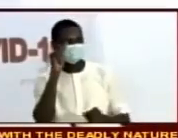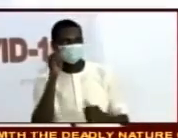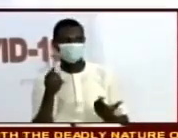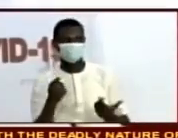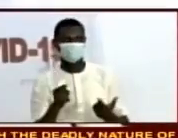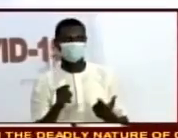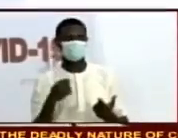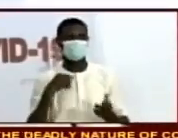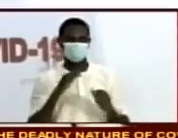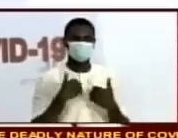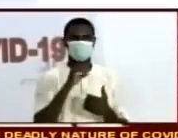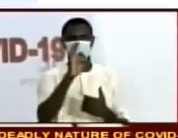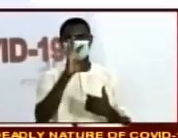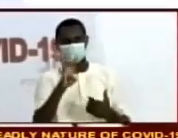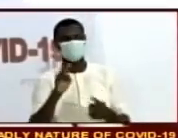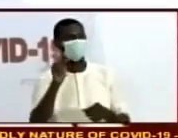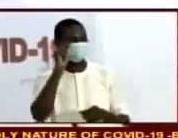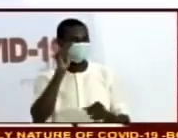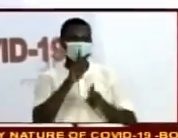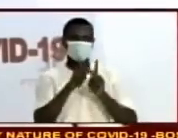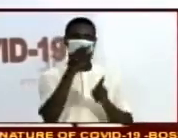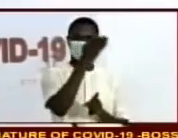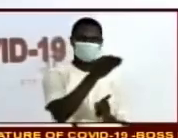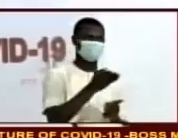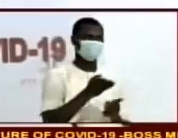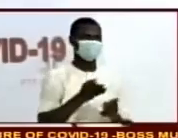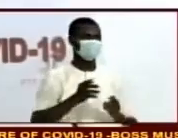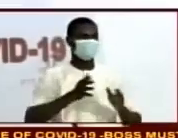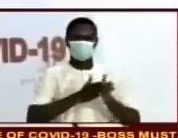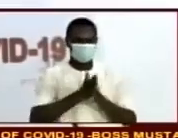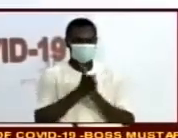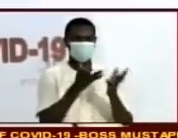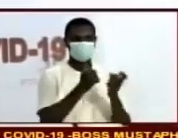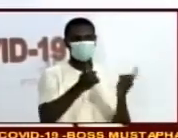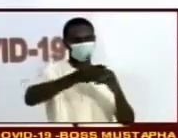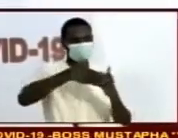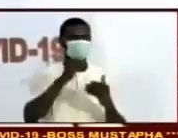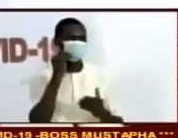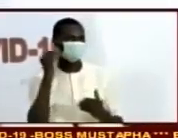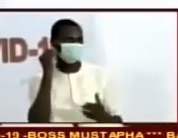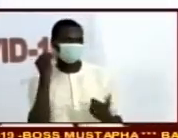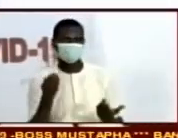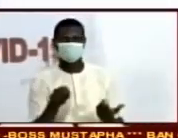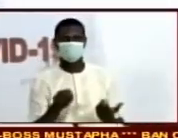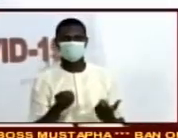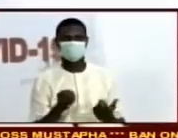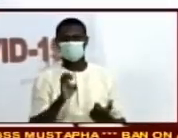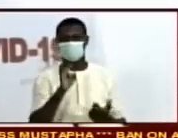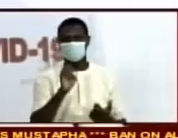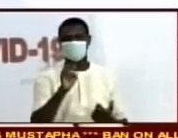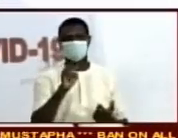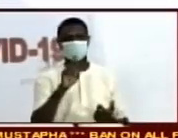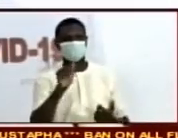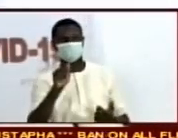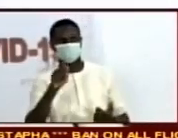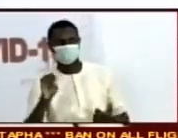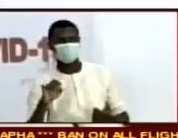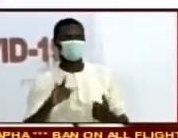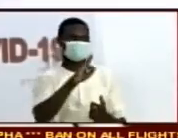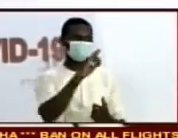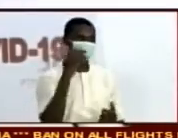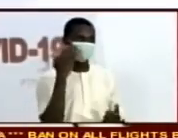Nigerians there who are desperate to come home that there are these Emirates flights available, and that it will fly once